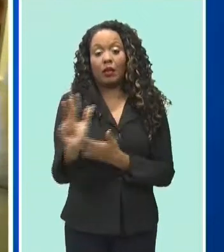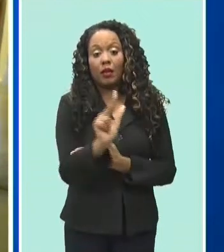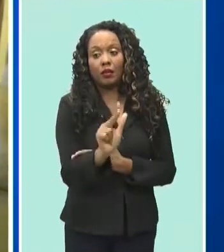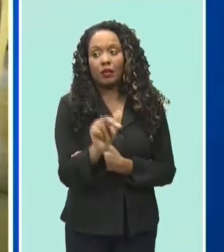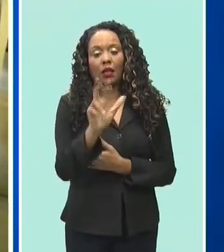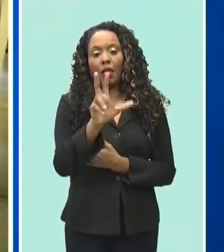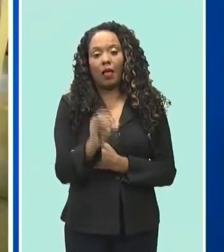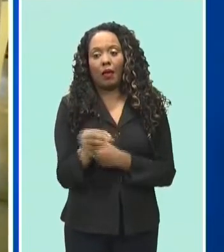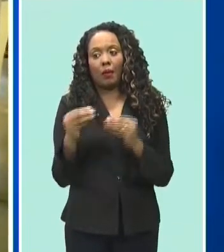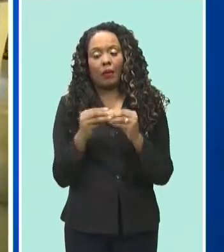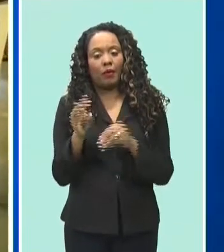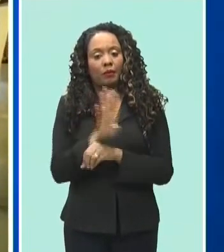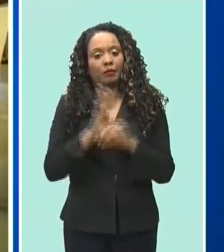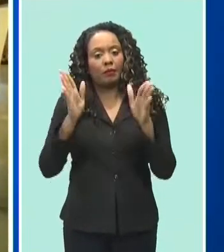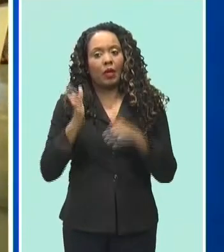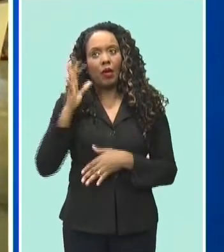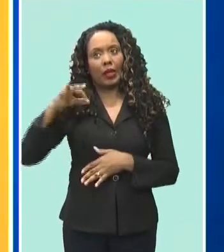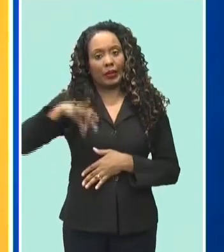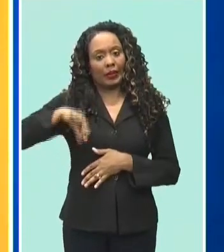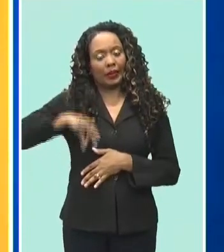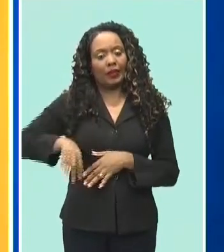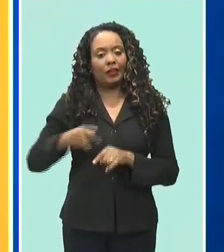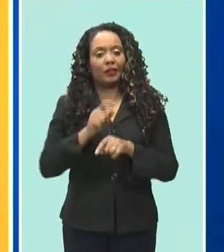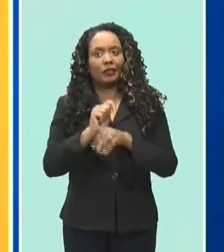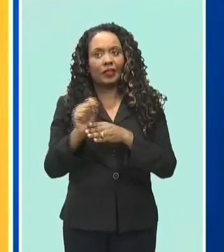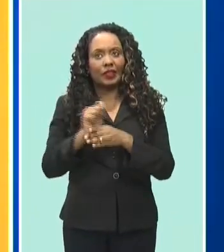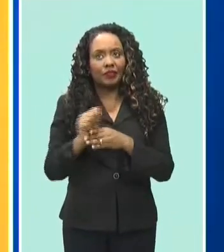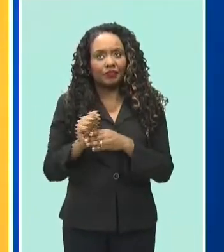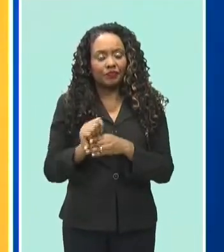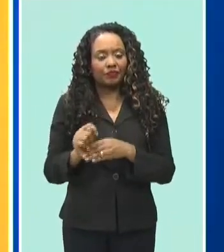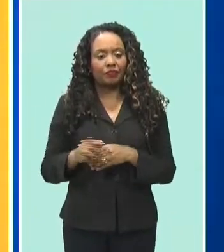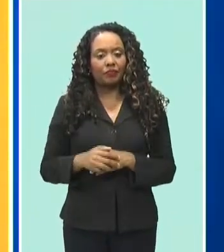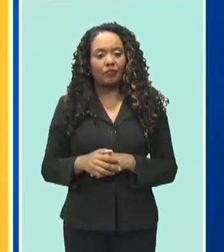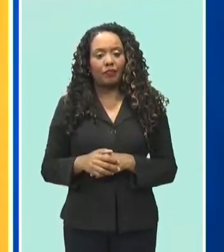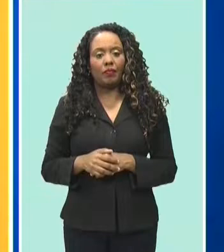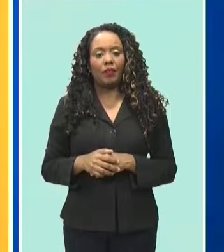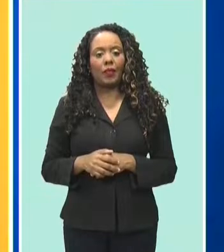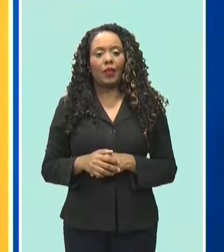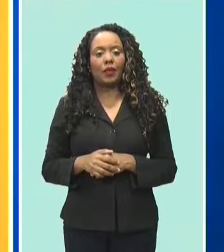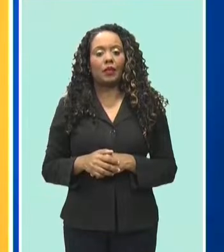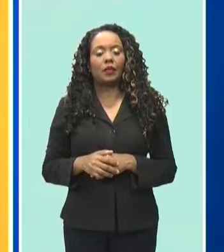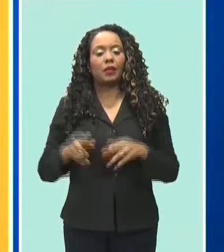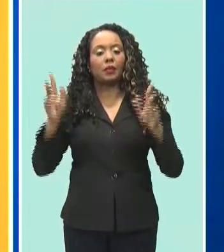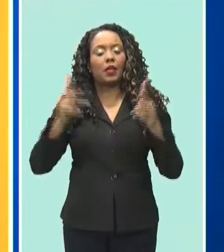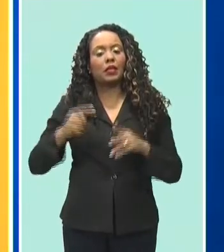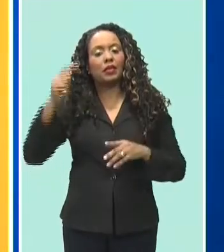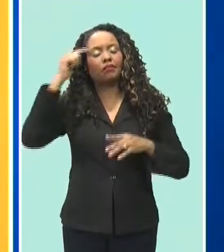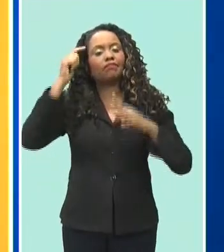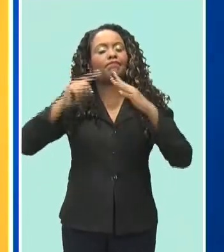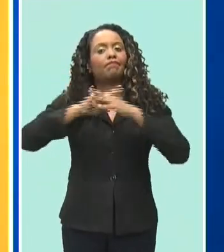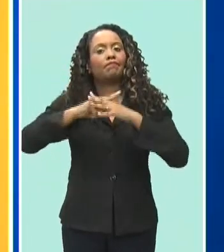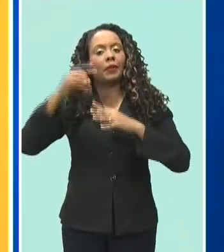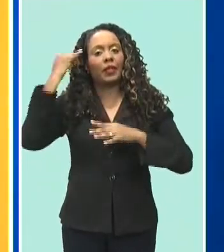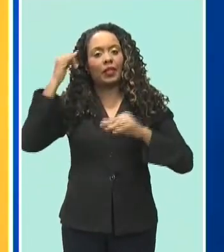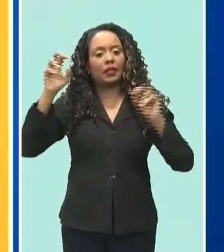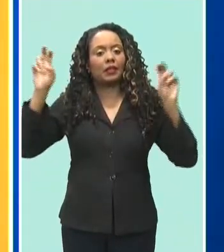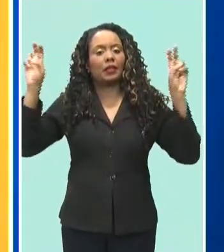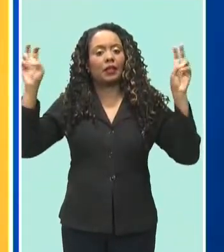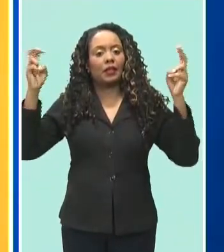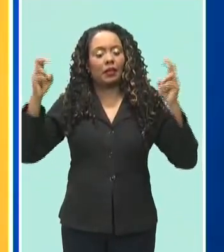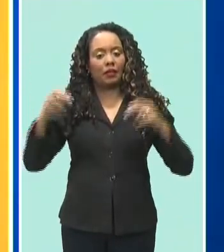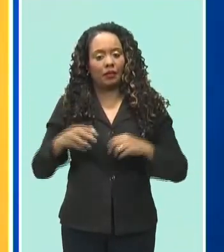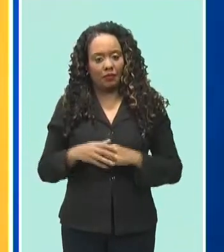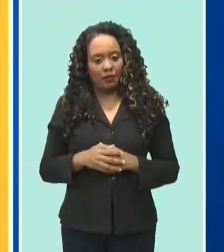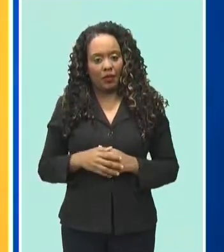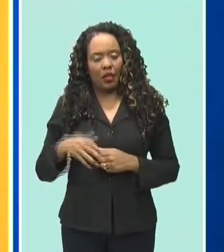more Barbadians will benefit from the training. Founder of EQ Barbados, Tony Olton, is confident the use of emotional intelligence